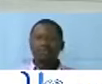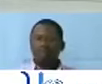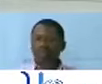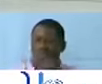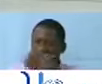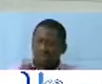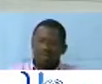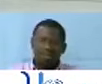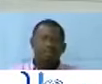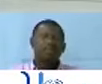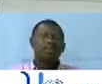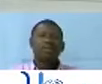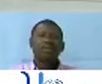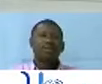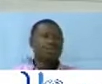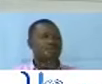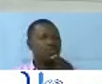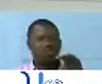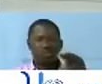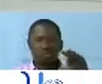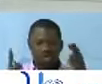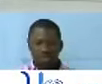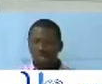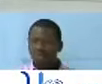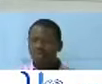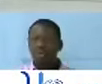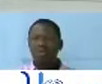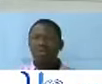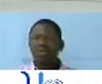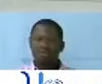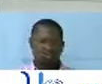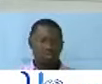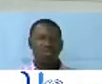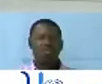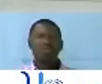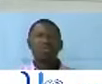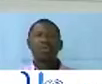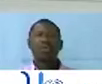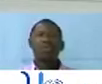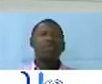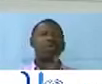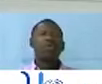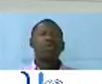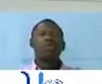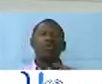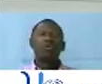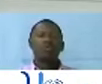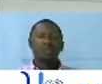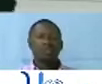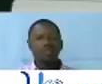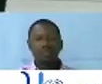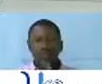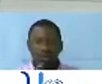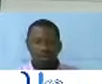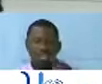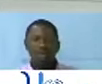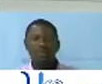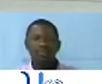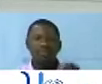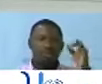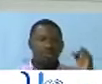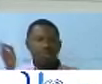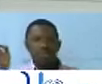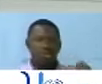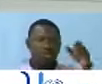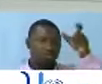Momit daldi won nañ ko tek ben place lo xamne depot ak yon. On the orders of Justice Paul. Ci ndigal